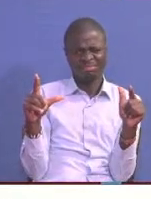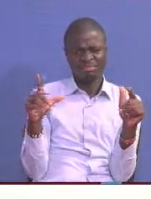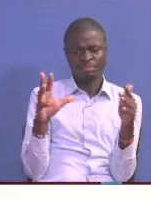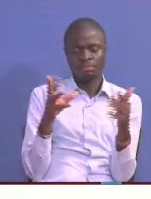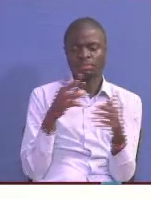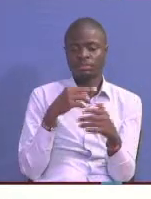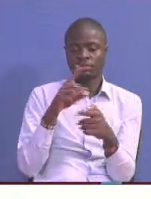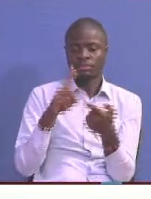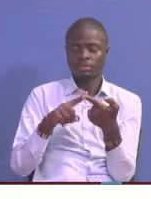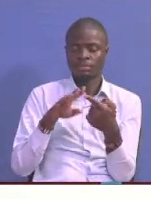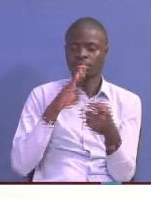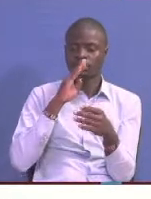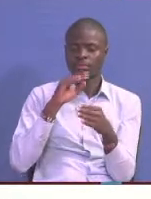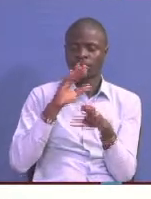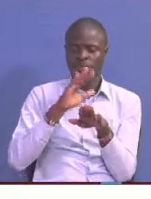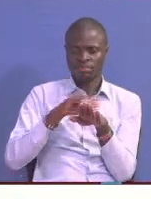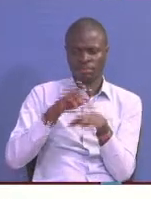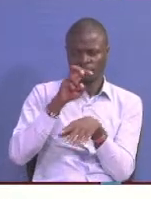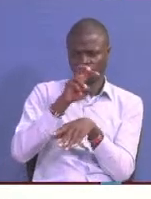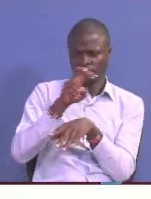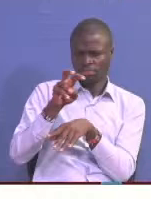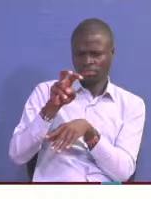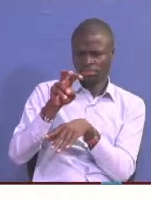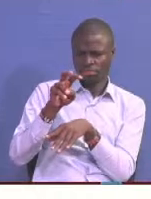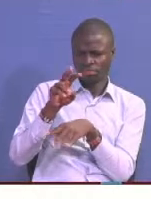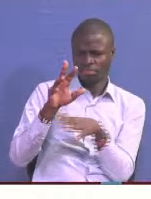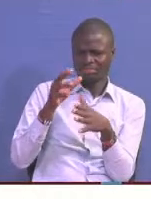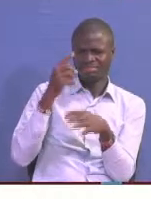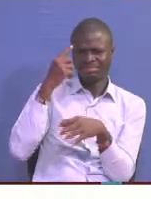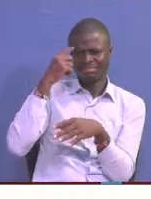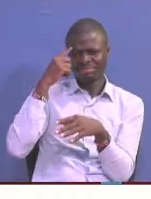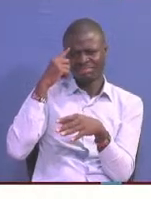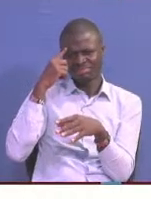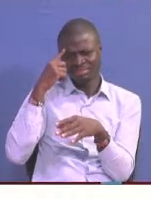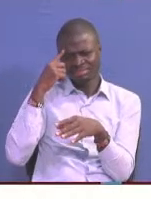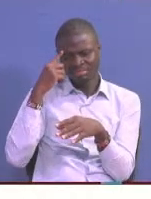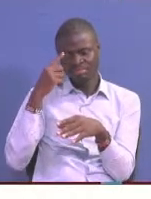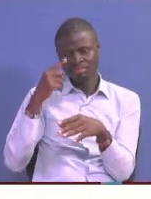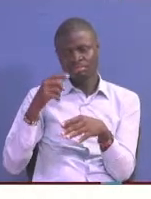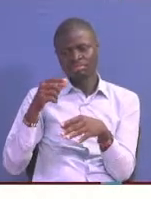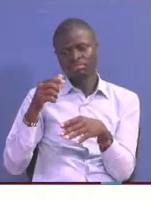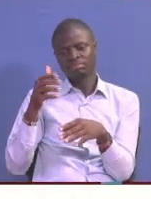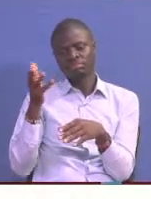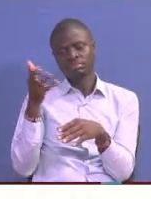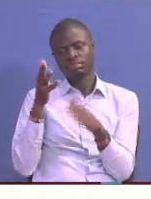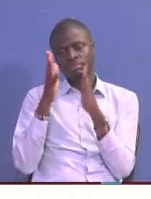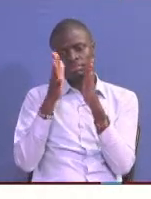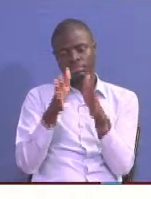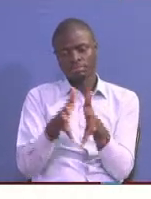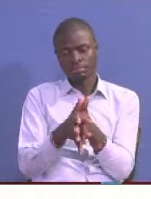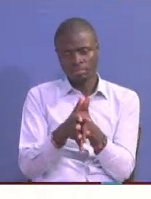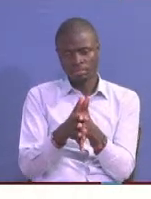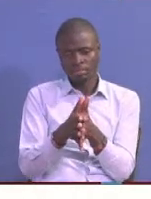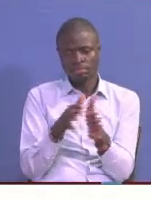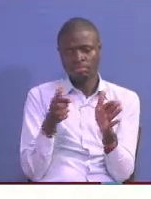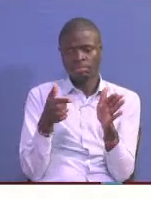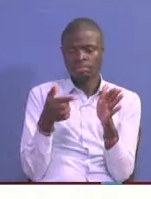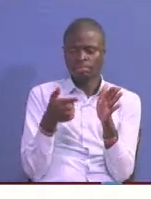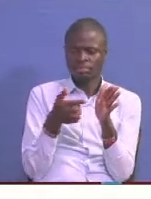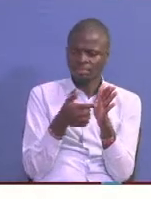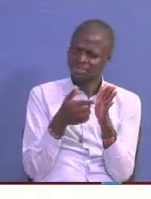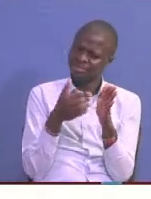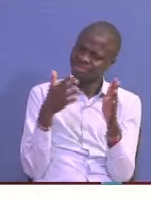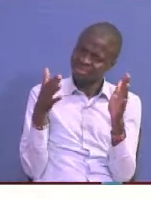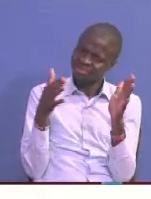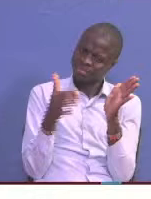we going to be onlookers? And I think, colleagues, that for me was a very big challenge. And I